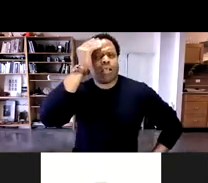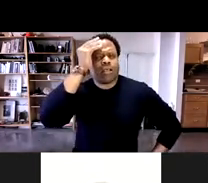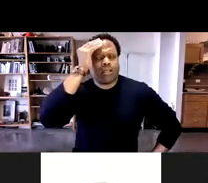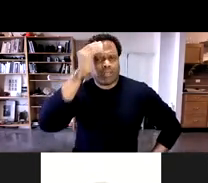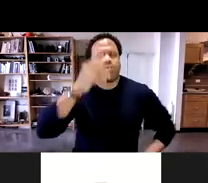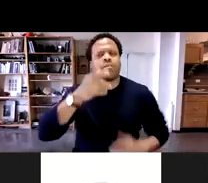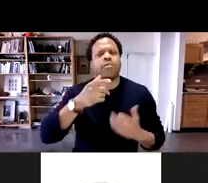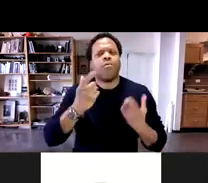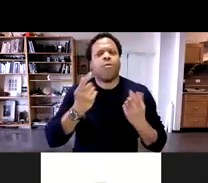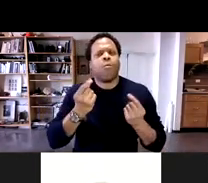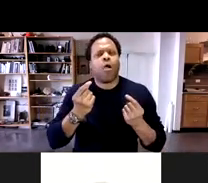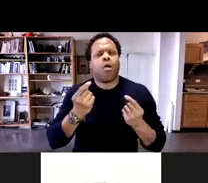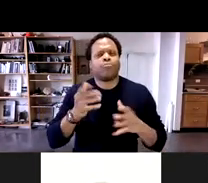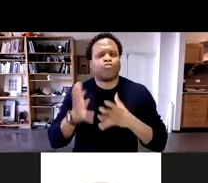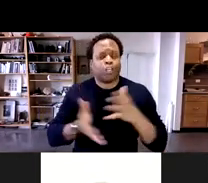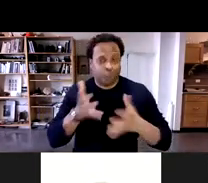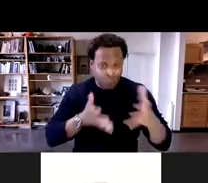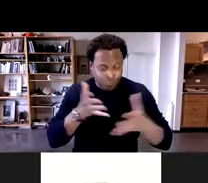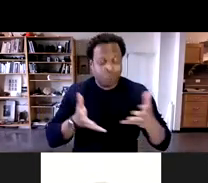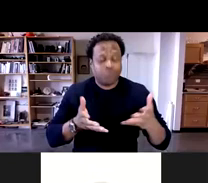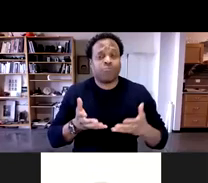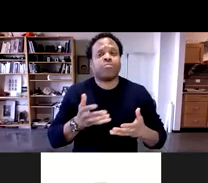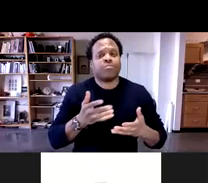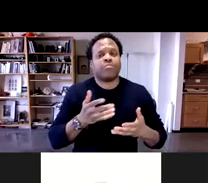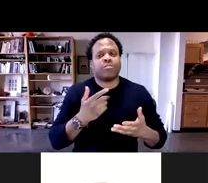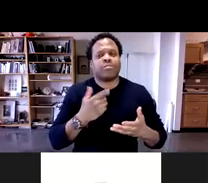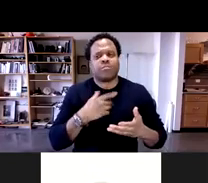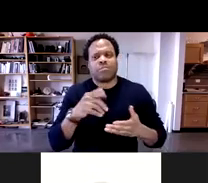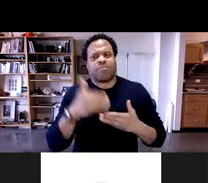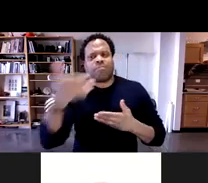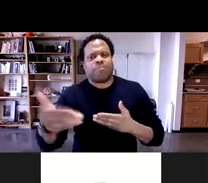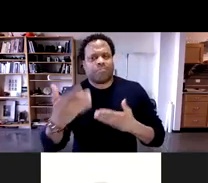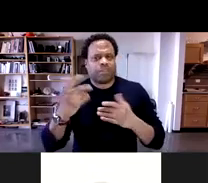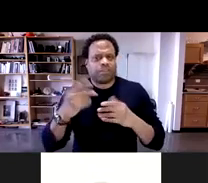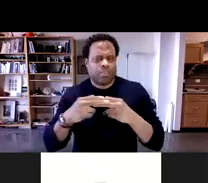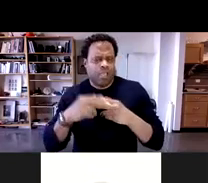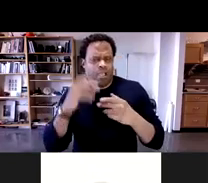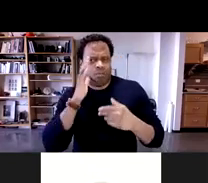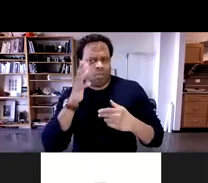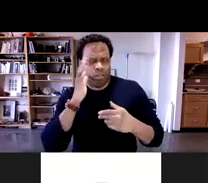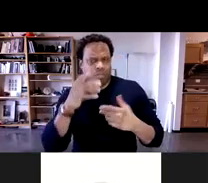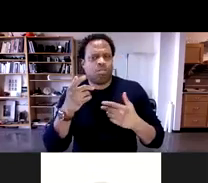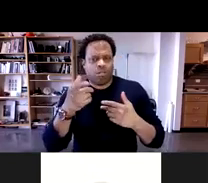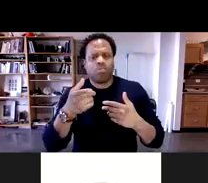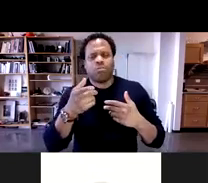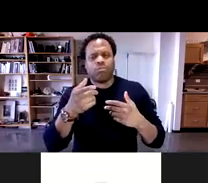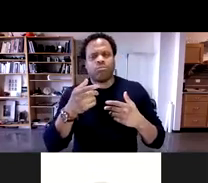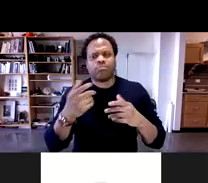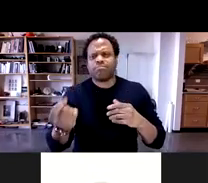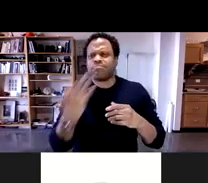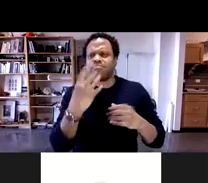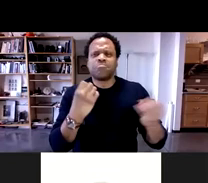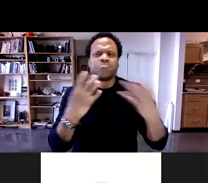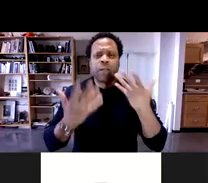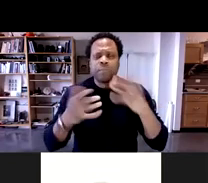gestures. Like right now, just sort of take that time and think, what random little gestures can I use instead of maybe full-on